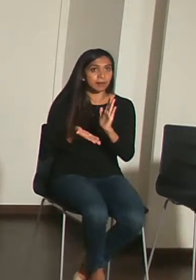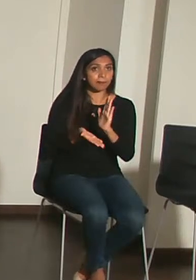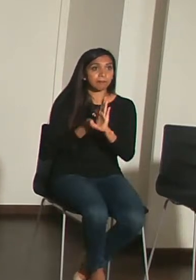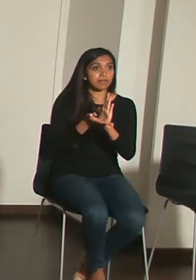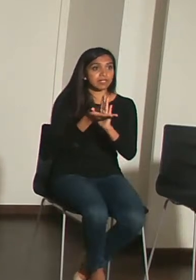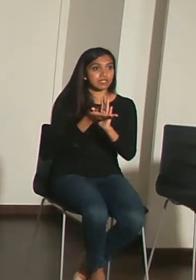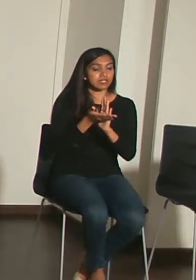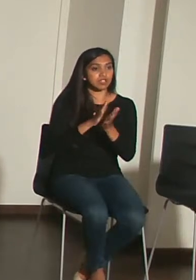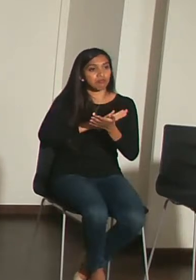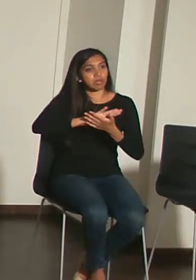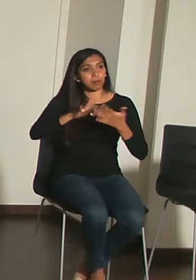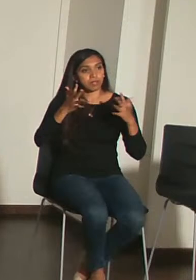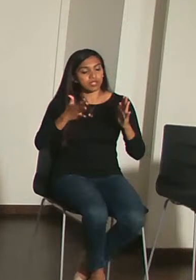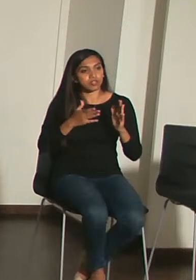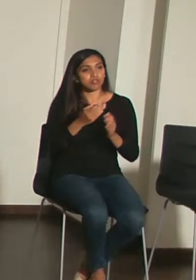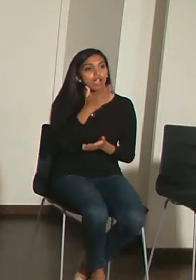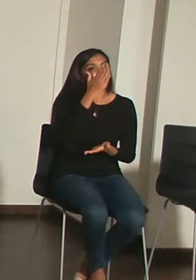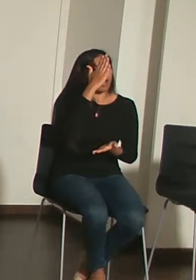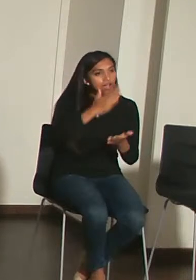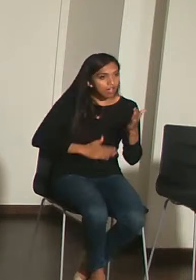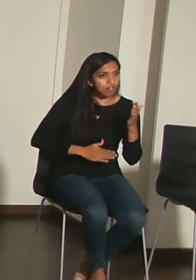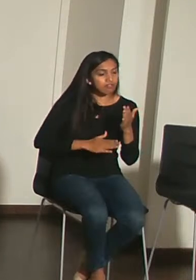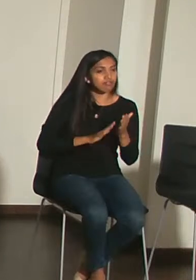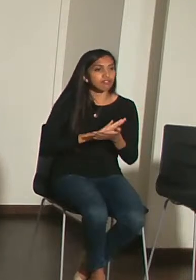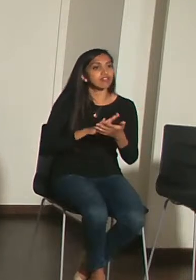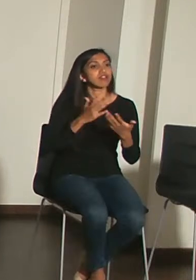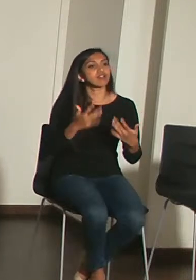and architectural design, especially. So,